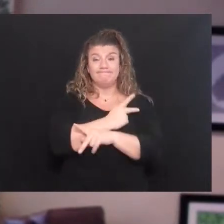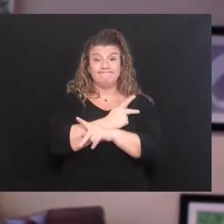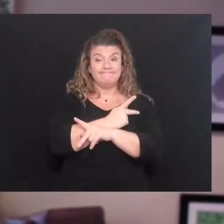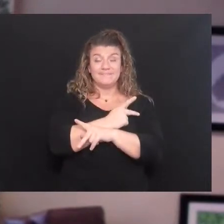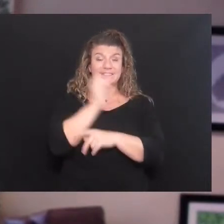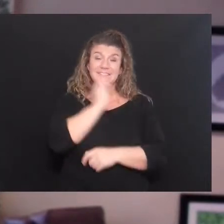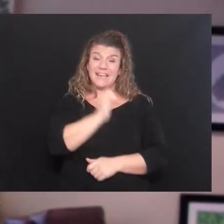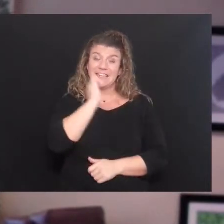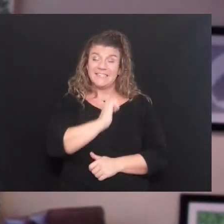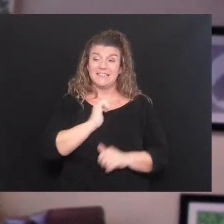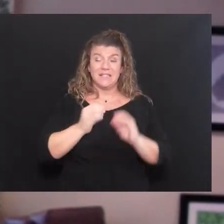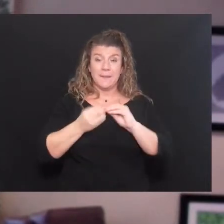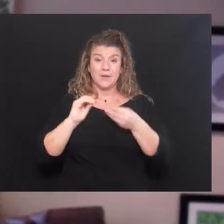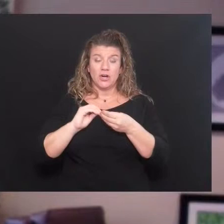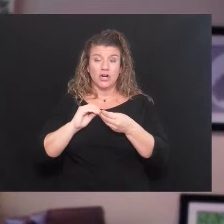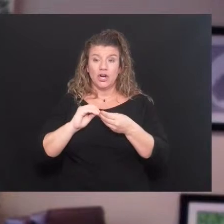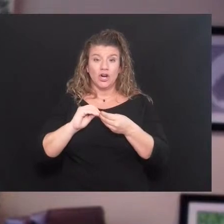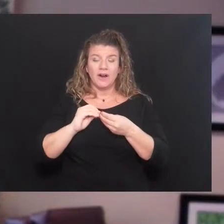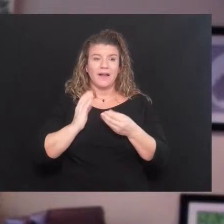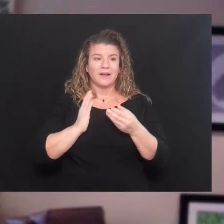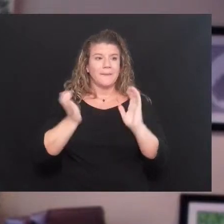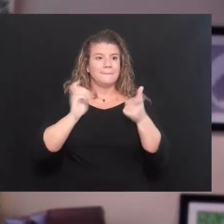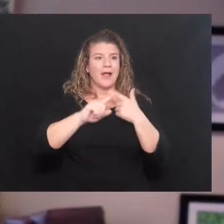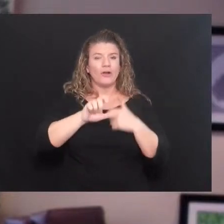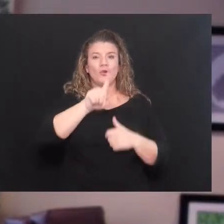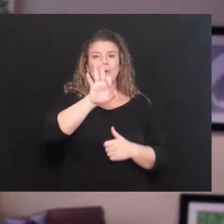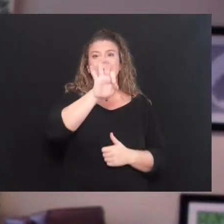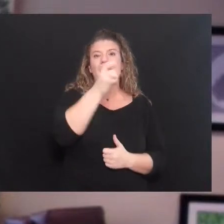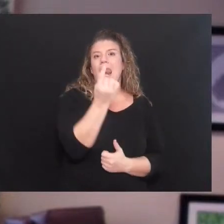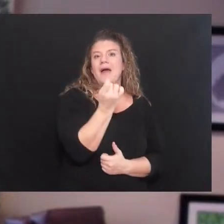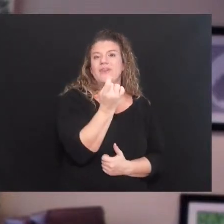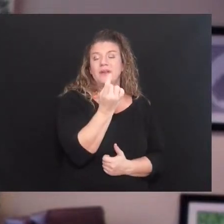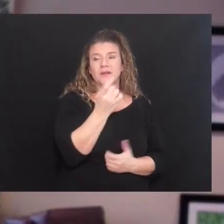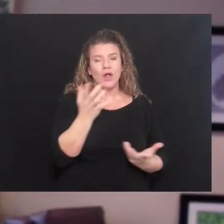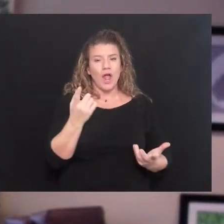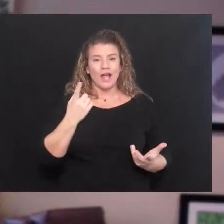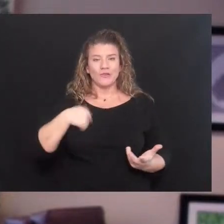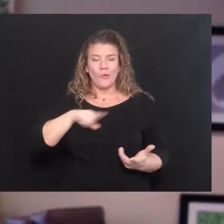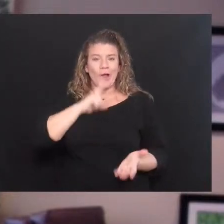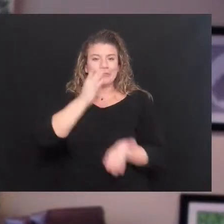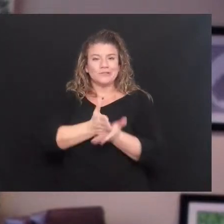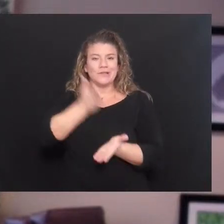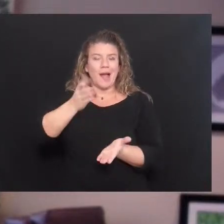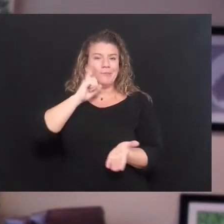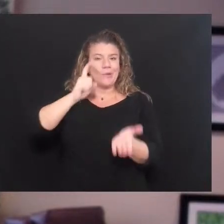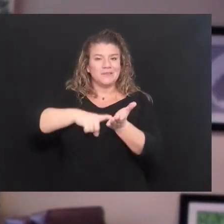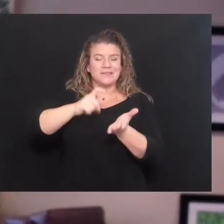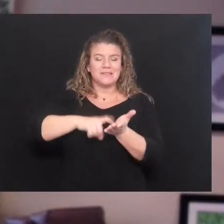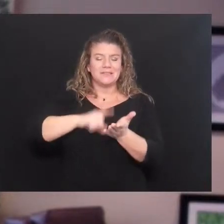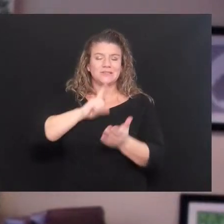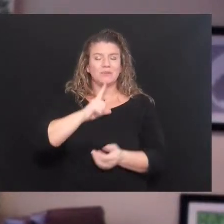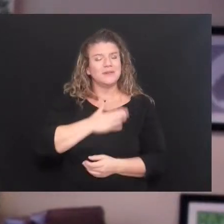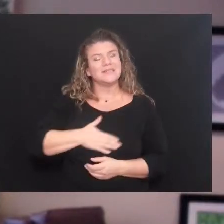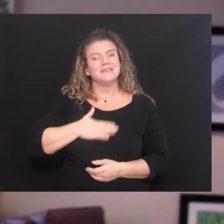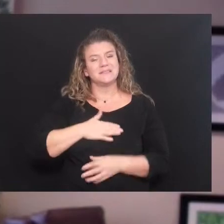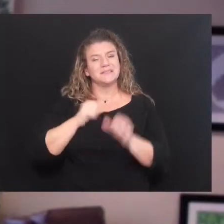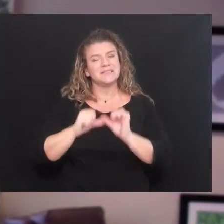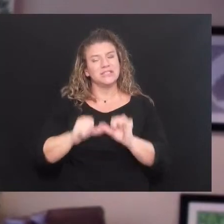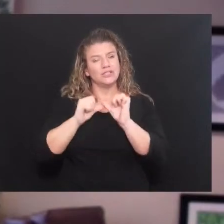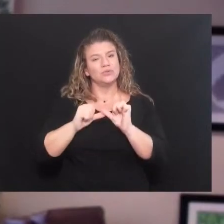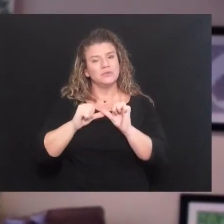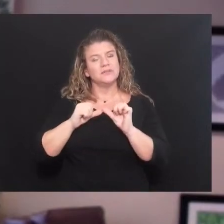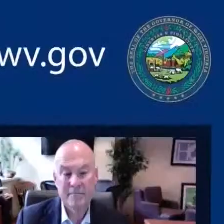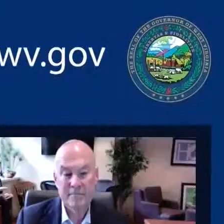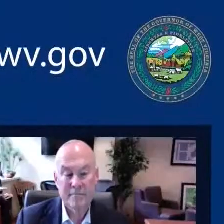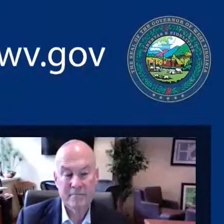basis. And we've stopped noticing. So thank you for pointing that out, Kenny. Please get fully vaccinated if you have. Thank you,